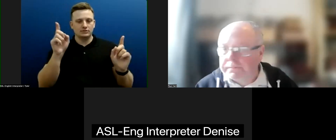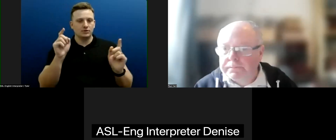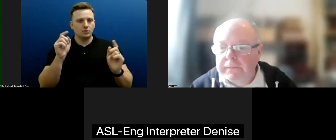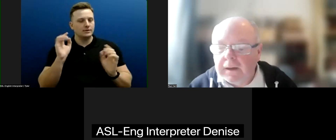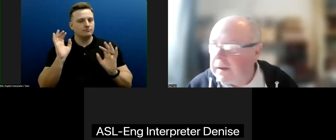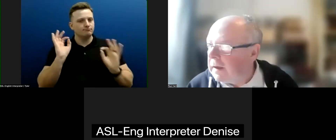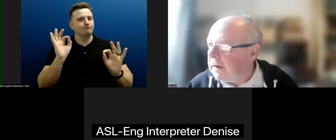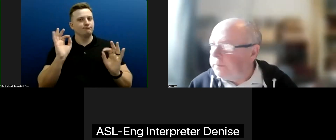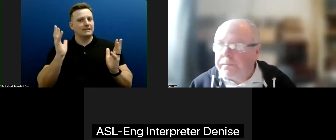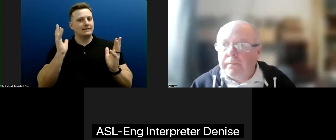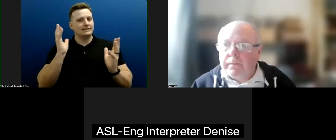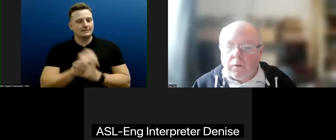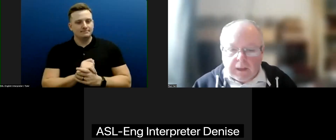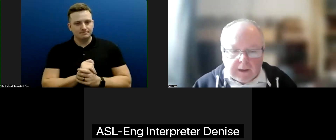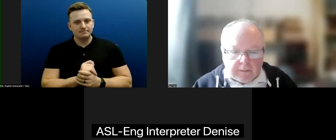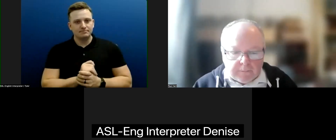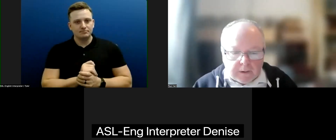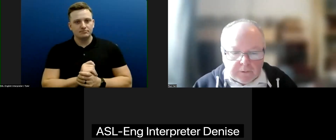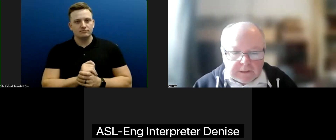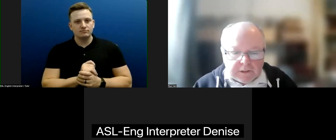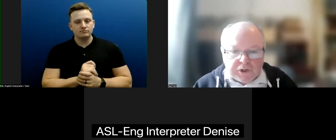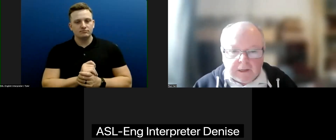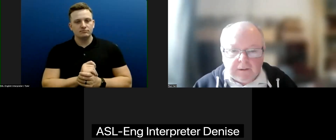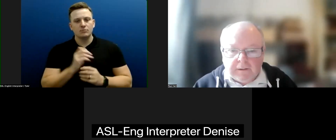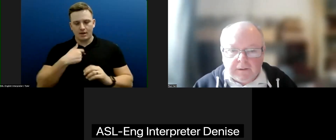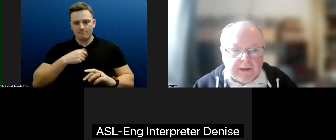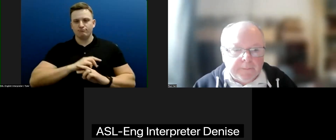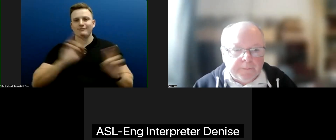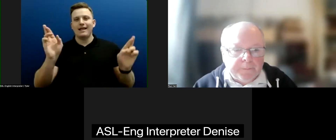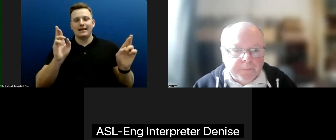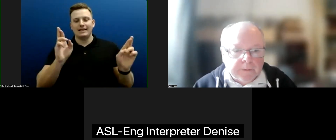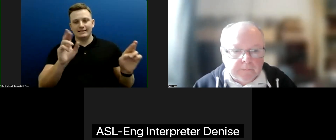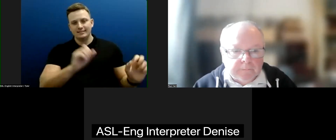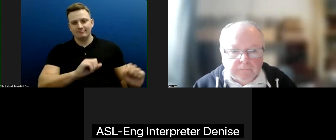Right. Okay, I'm ready to share.